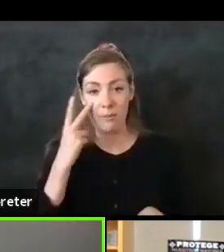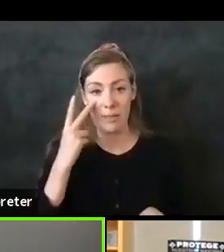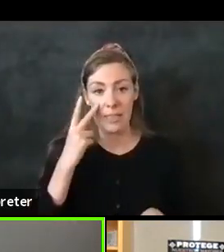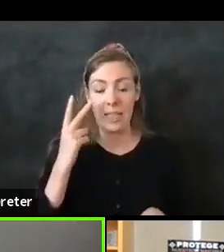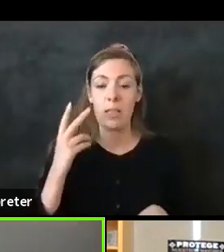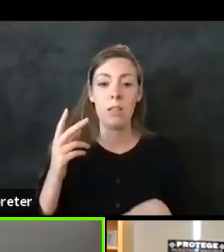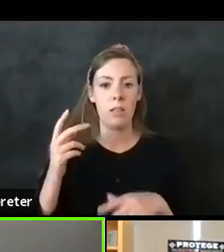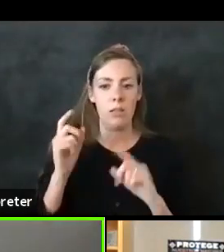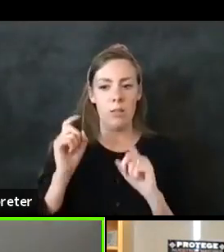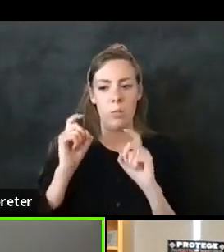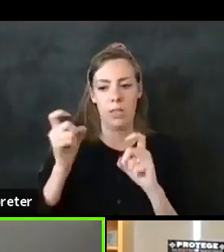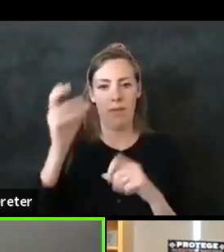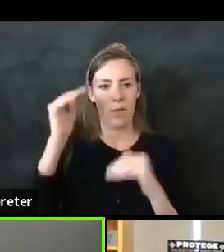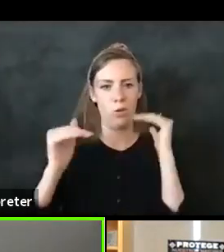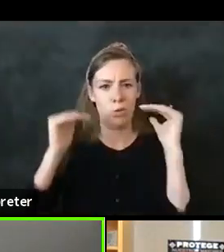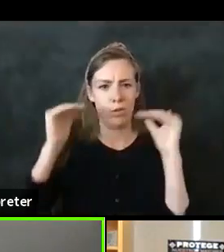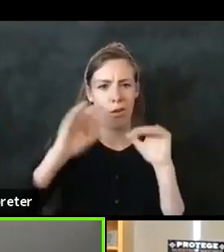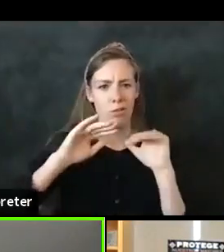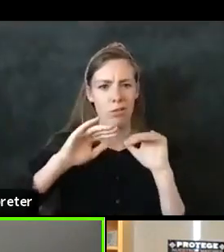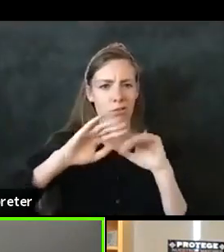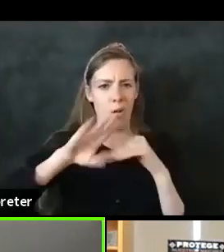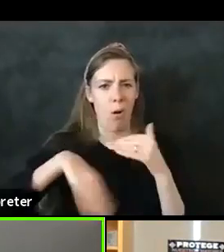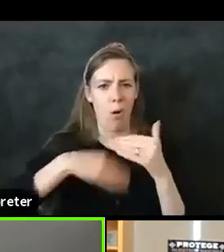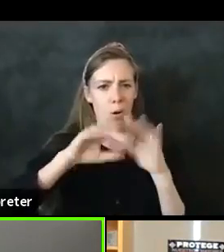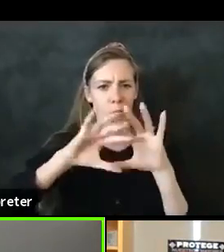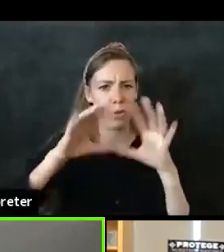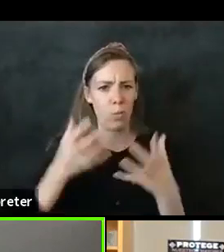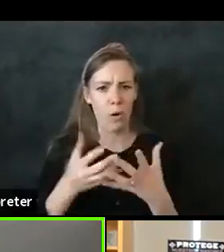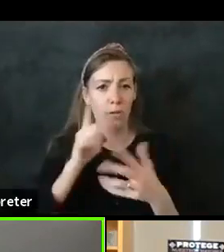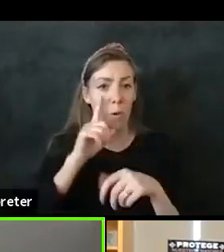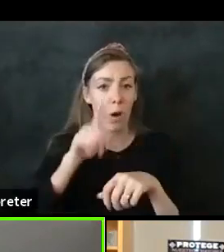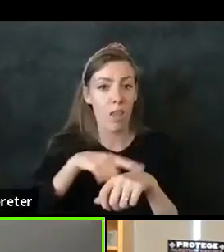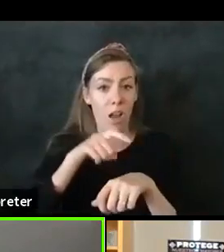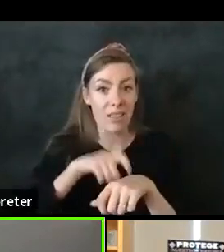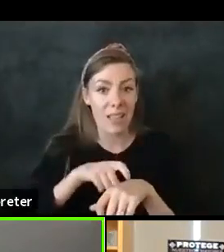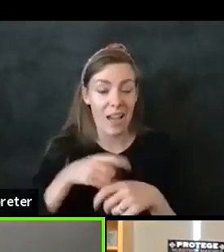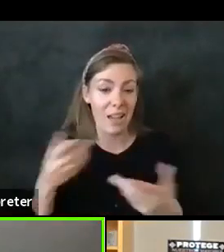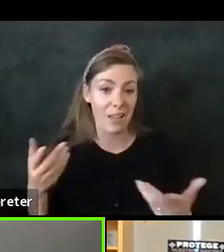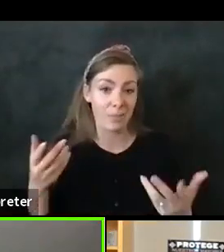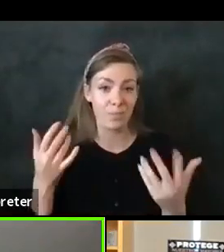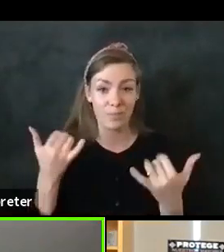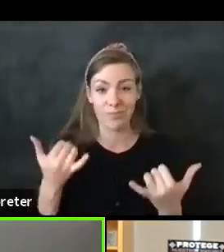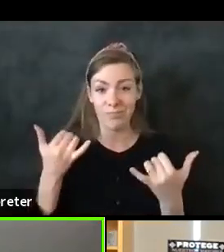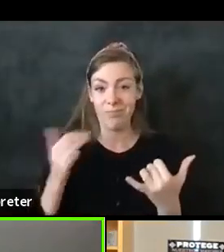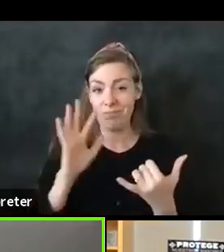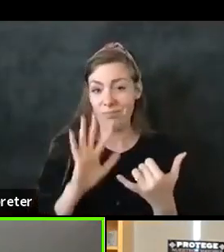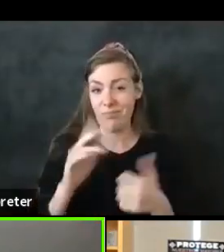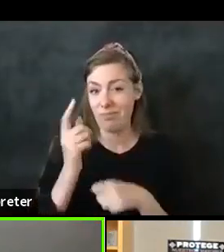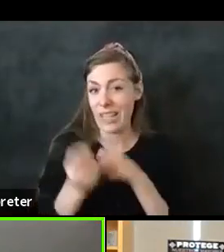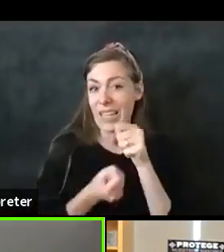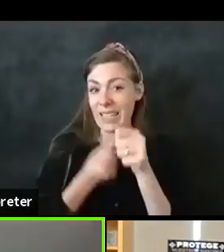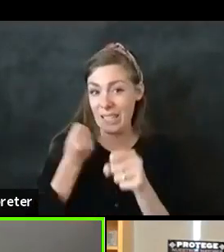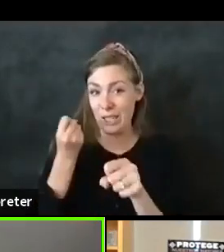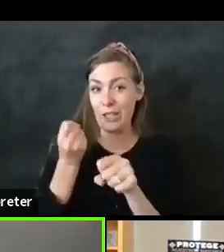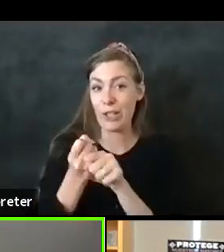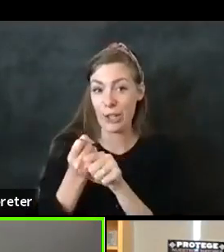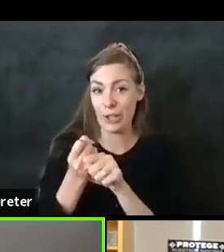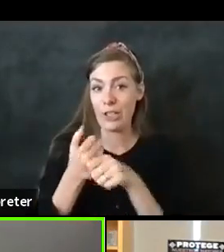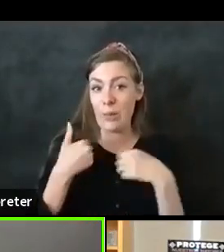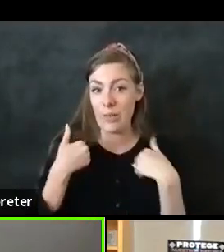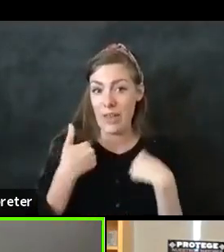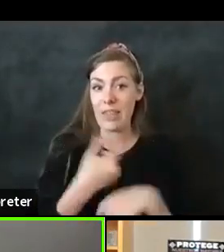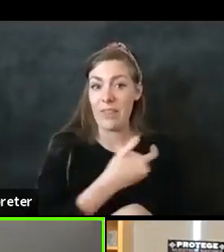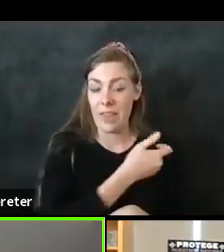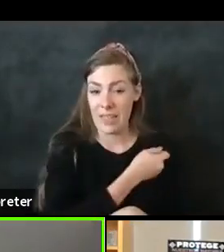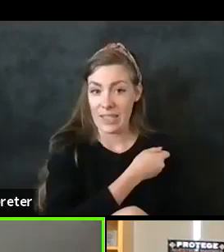adults all over the world for so long. And I mean, a long time. We're coming up on a year now almost that the vaccine is being used